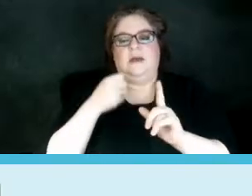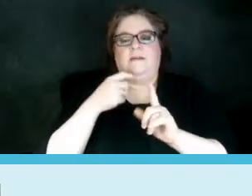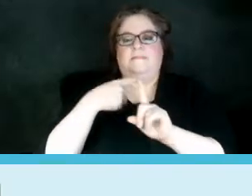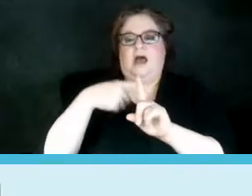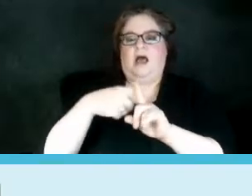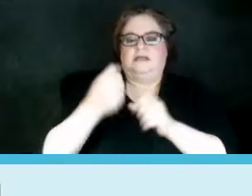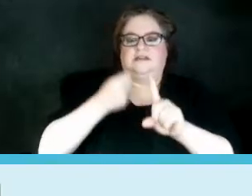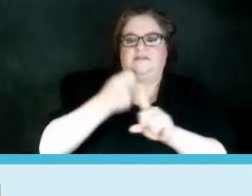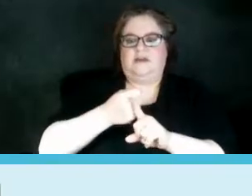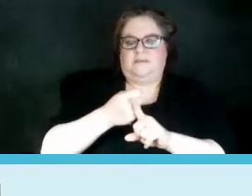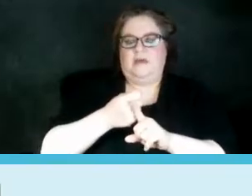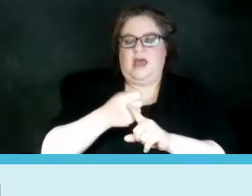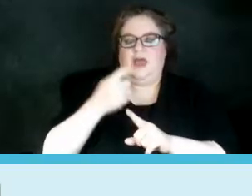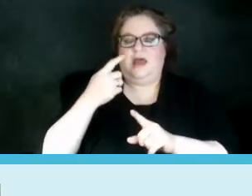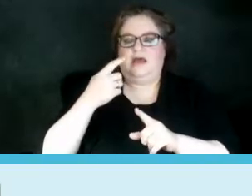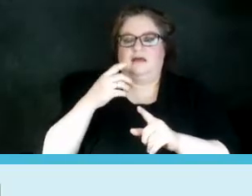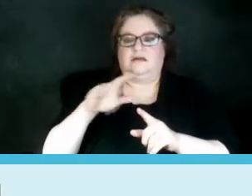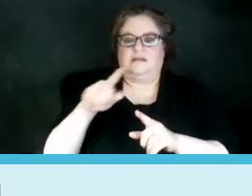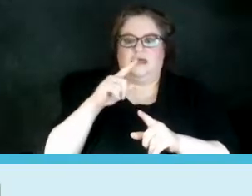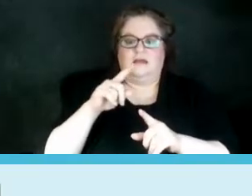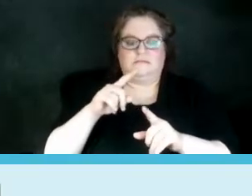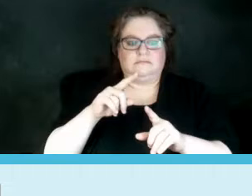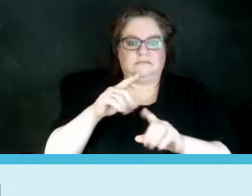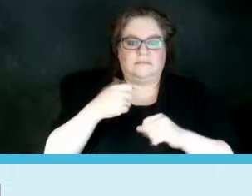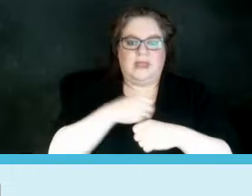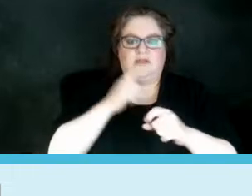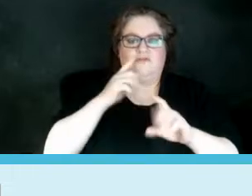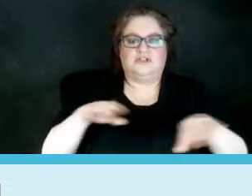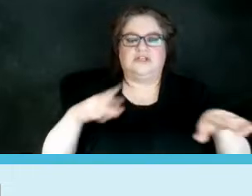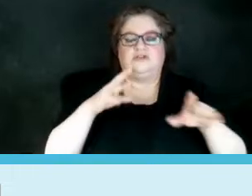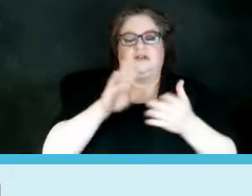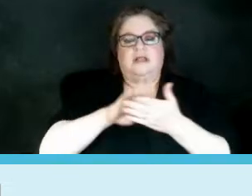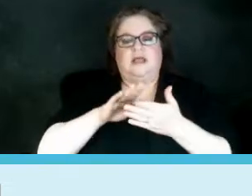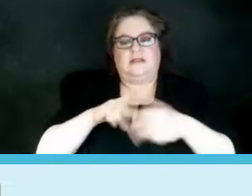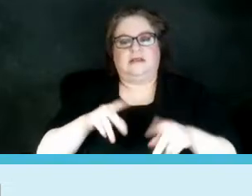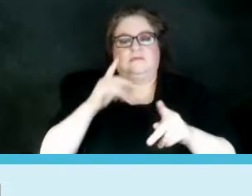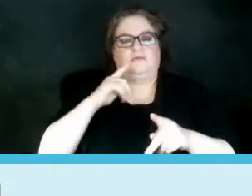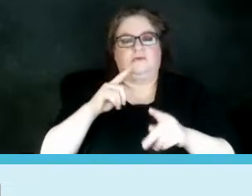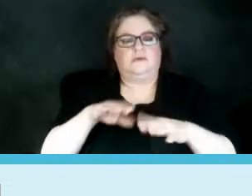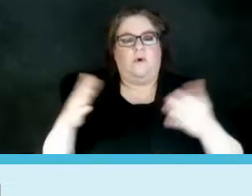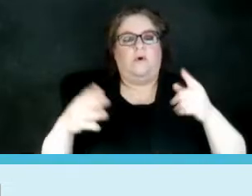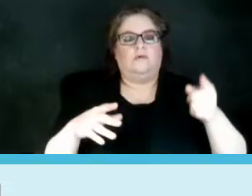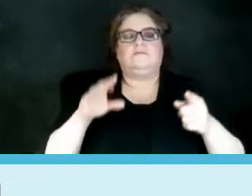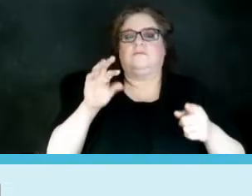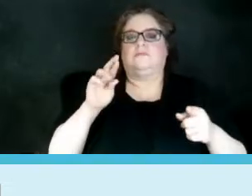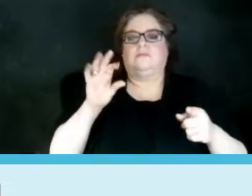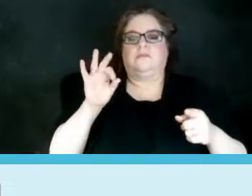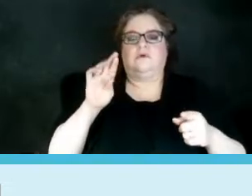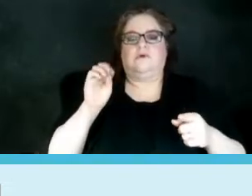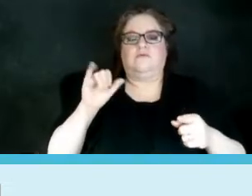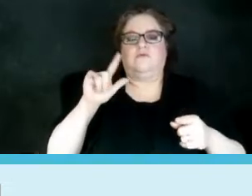for children or the school community as a whole? Yeah, absolutely. Thank you for the question. I would say